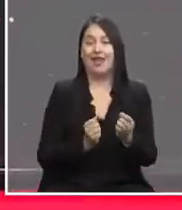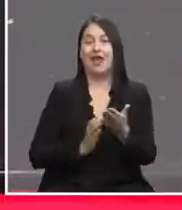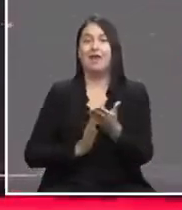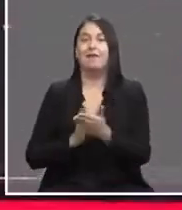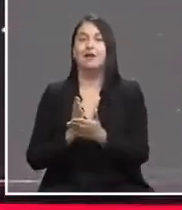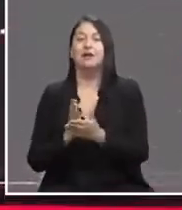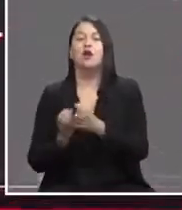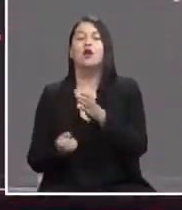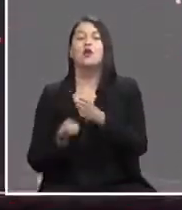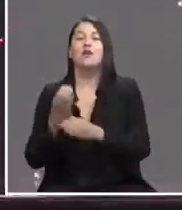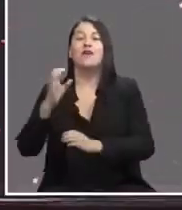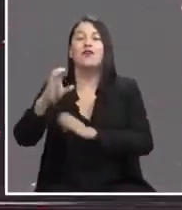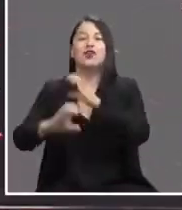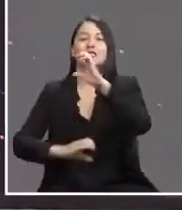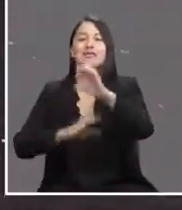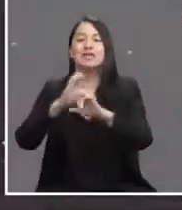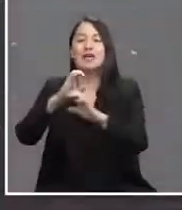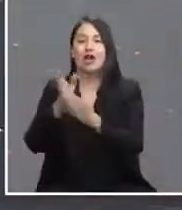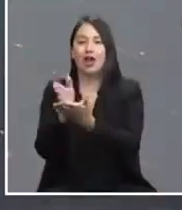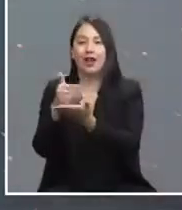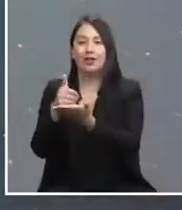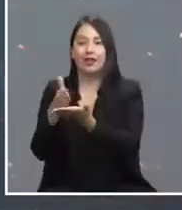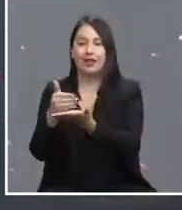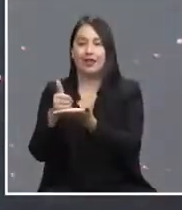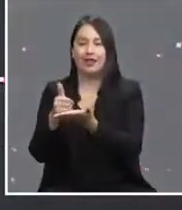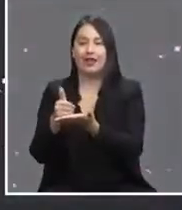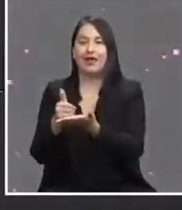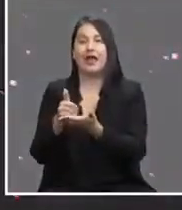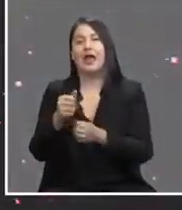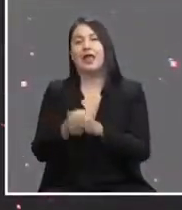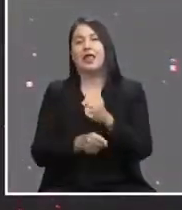were talking of the Balkans, of